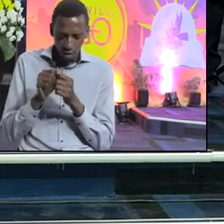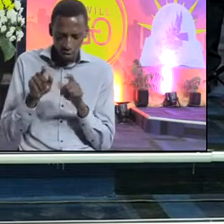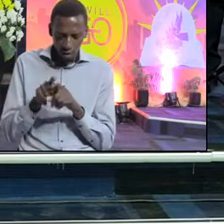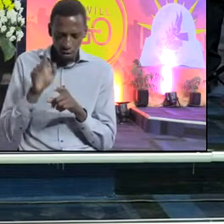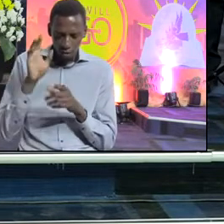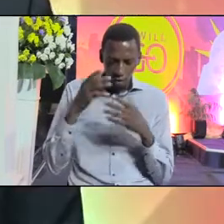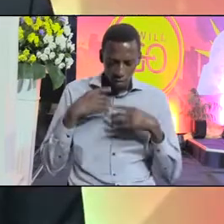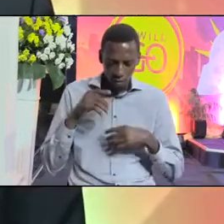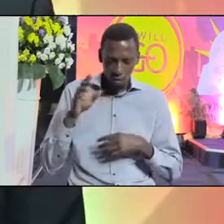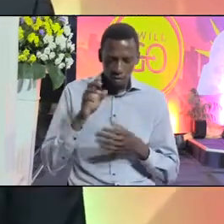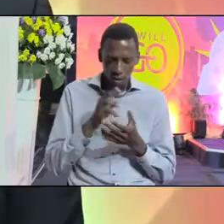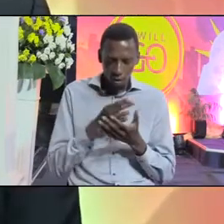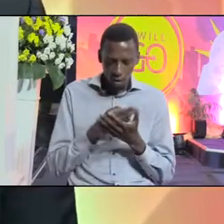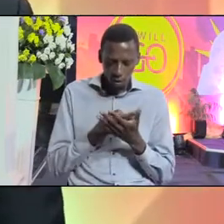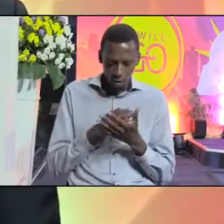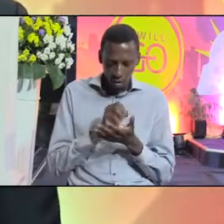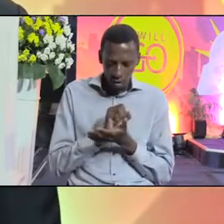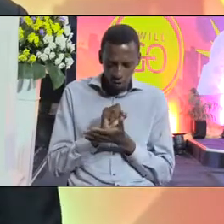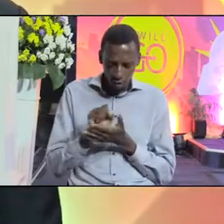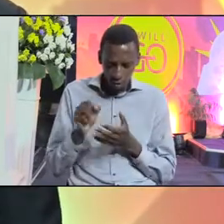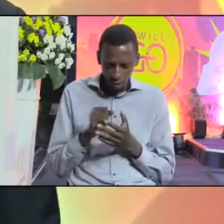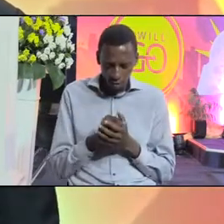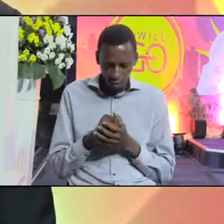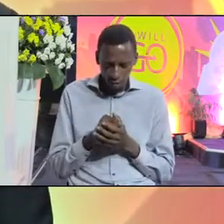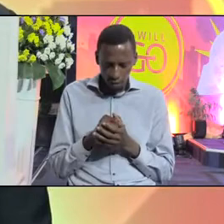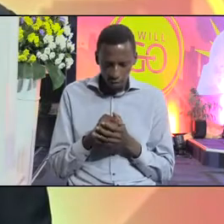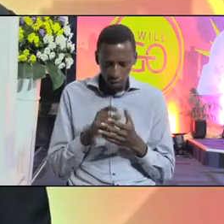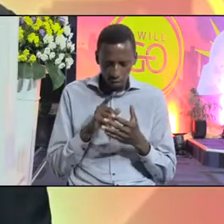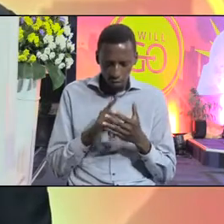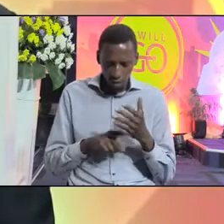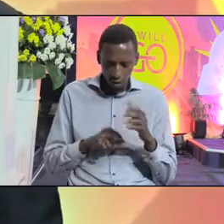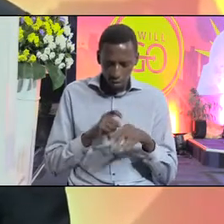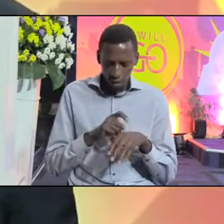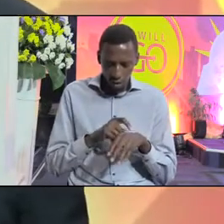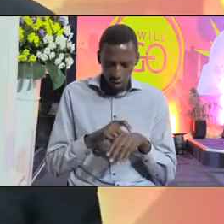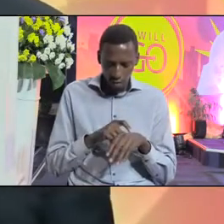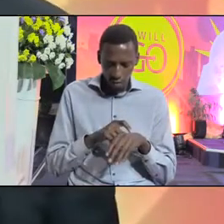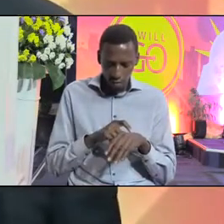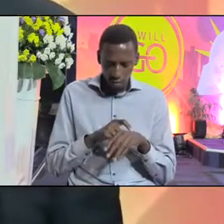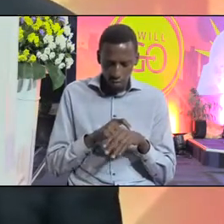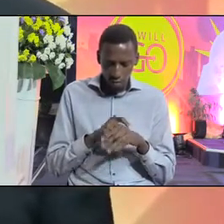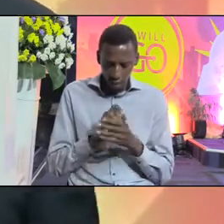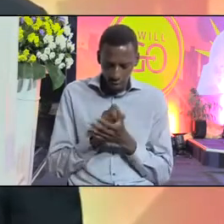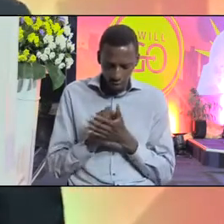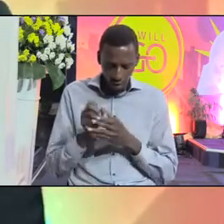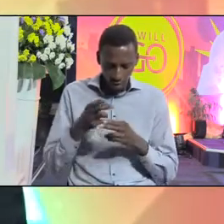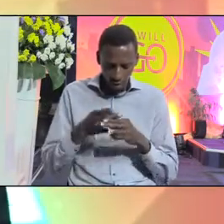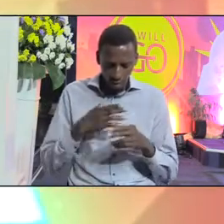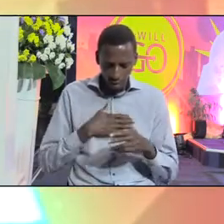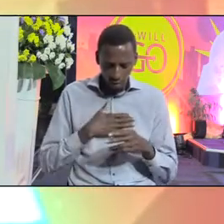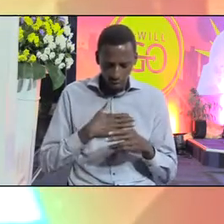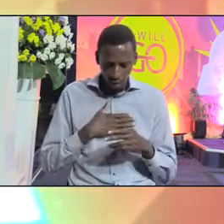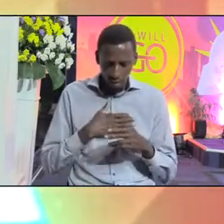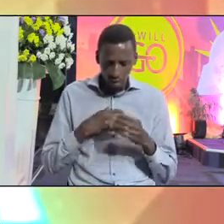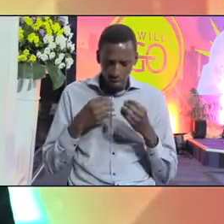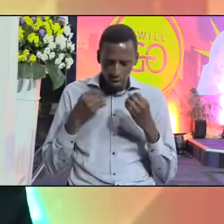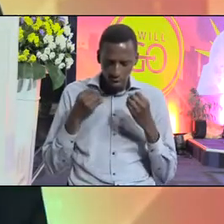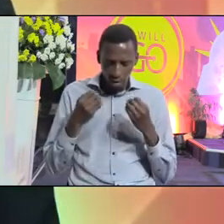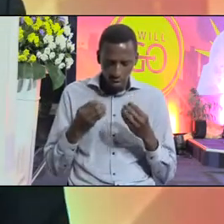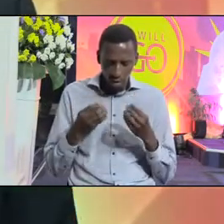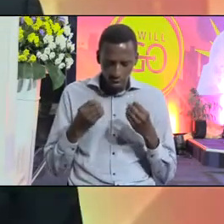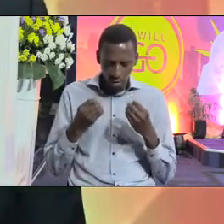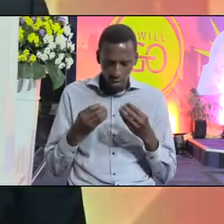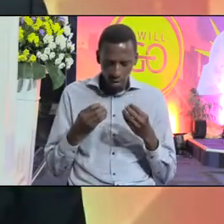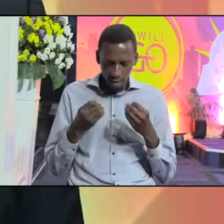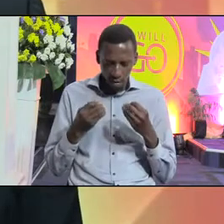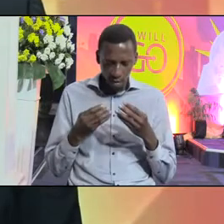saints. What a title, Lord, to be called saints. There are so many titles in this world, but none come even close